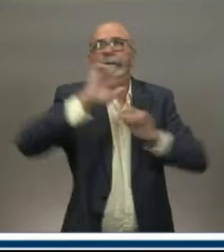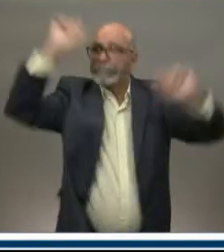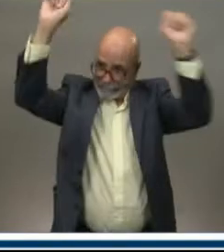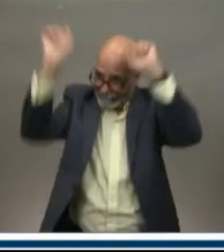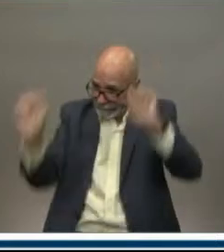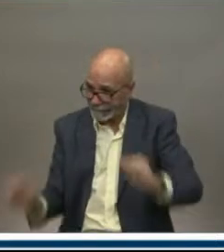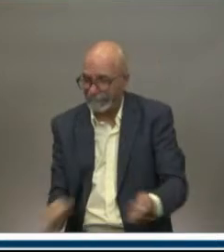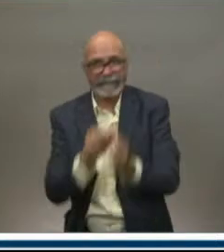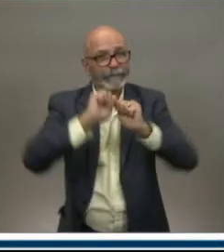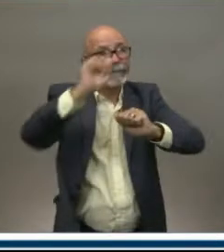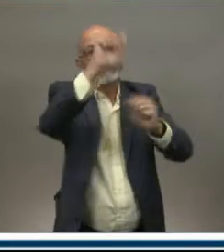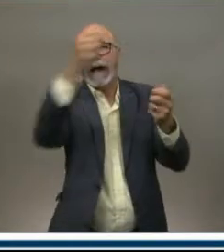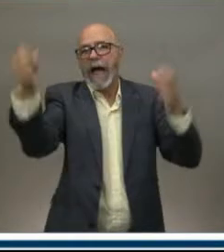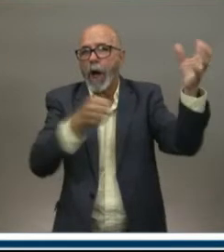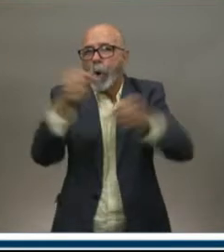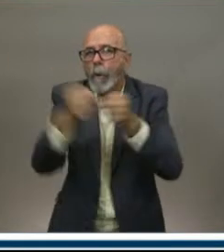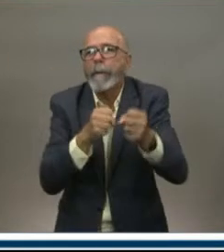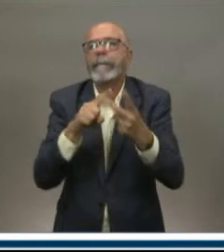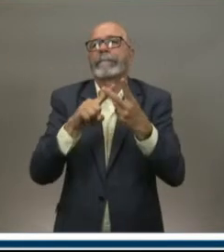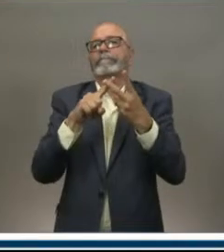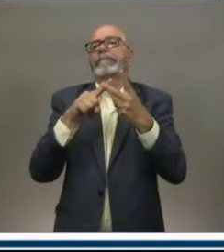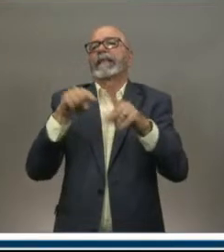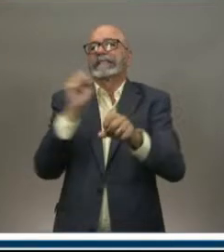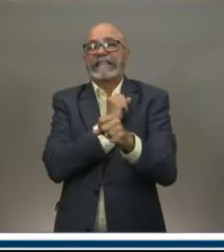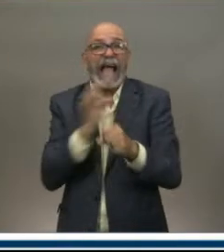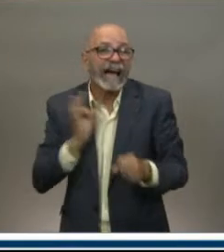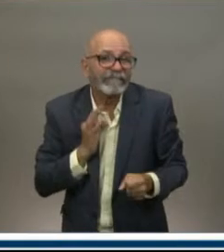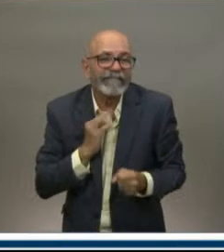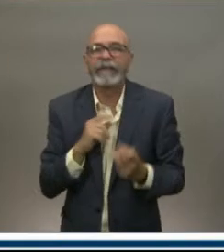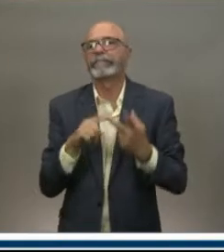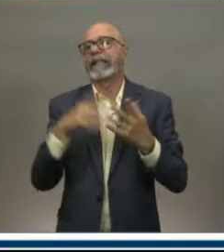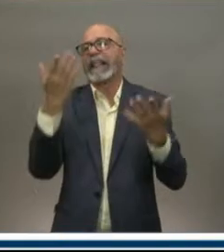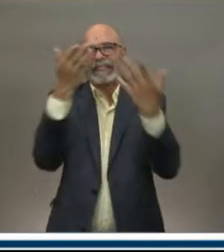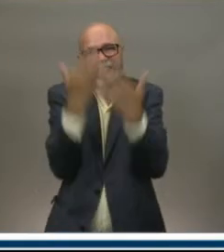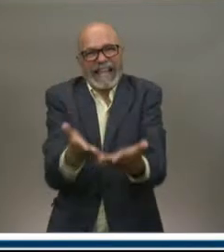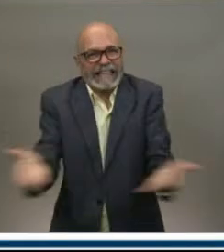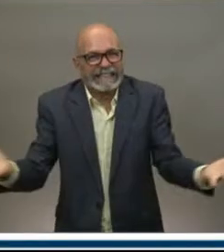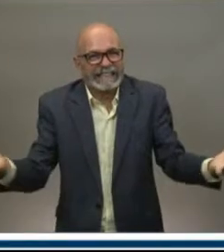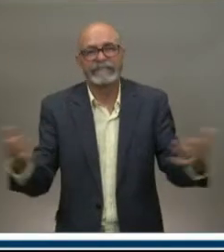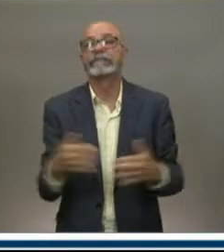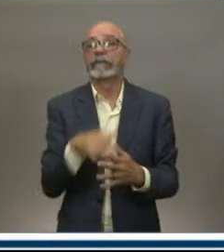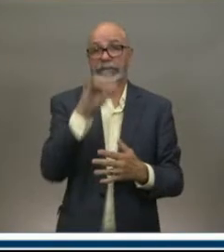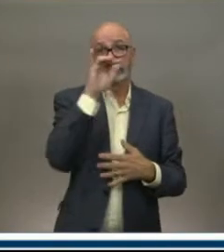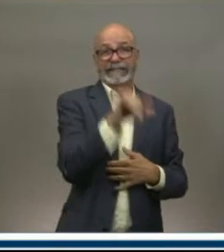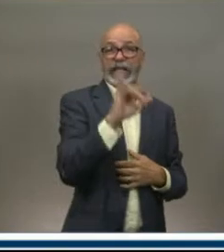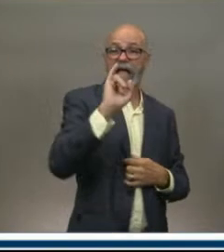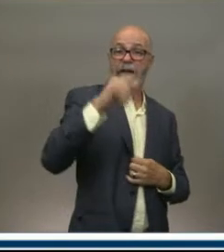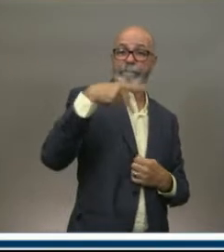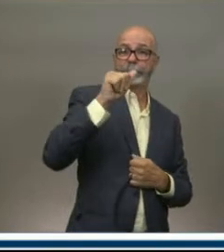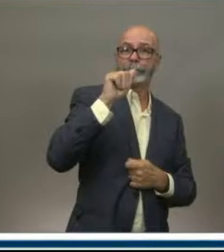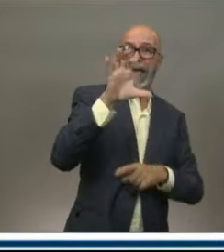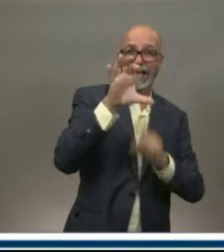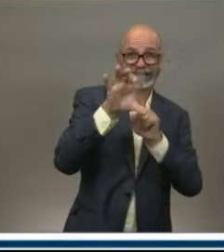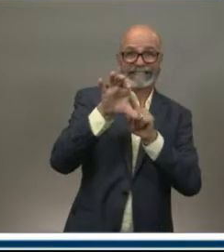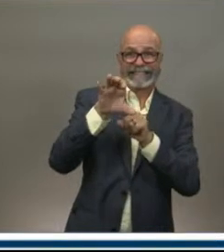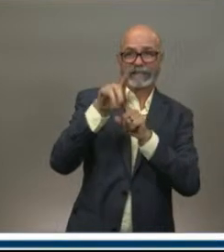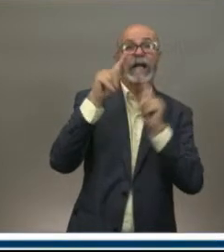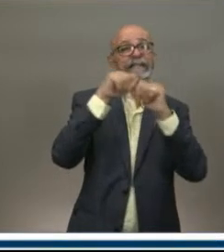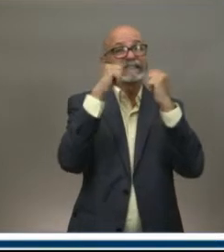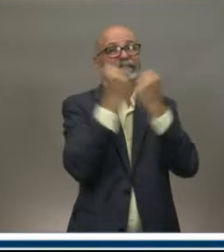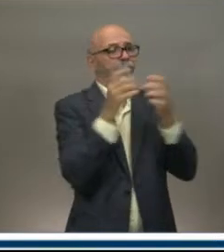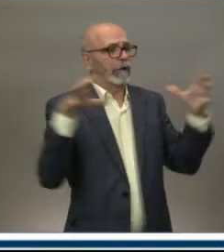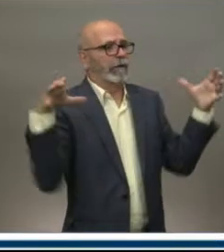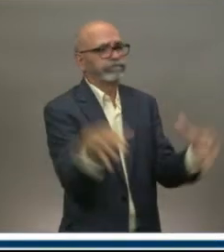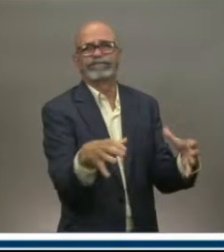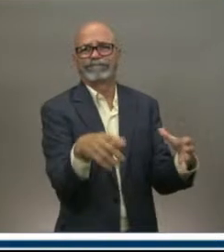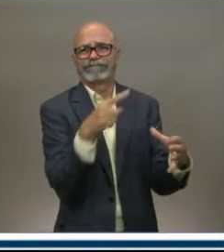purchasing additional supplies. Beyond the IPAC drop teams, we'll provide funding for other staff who can be deployed as